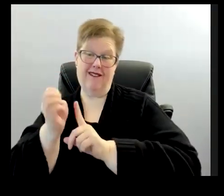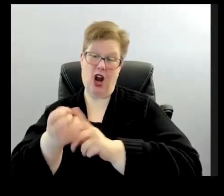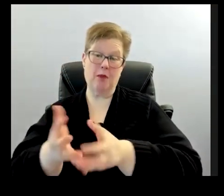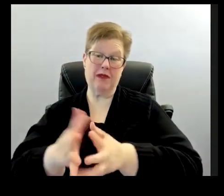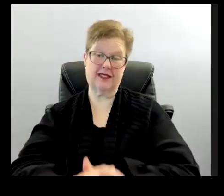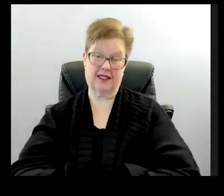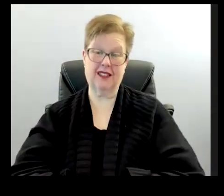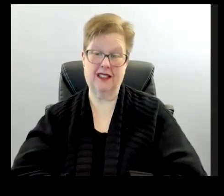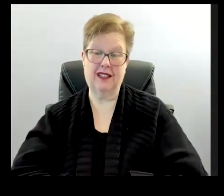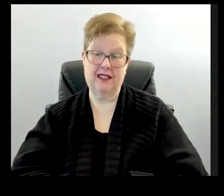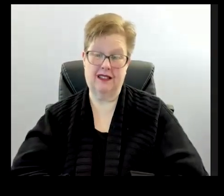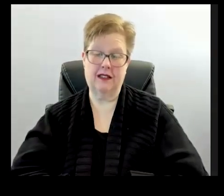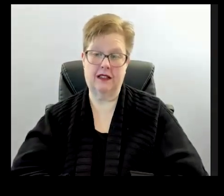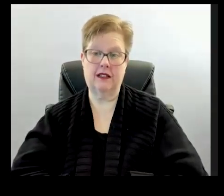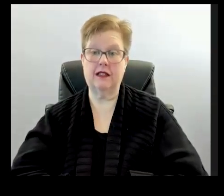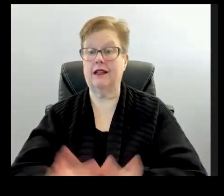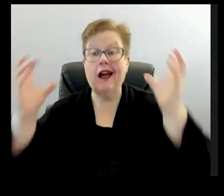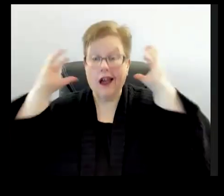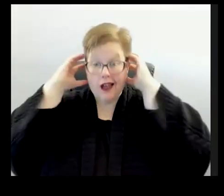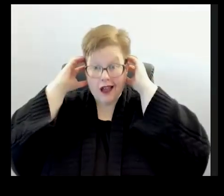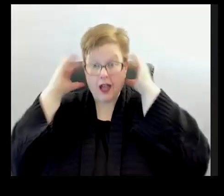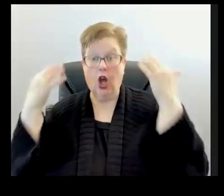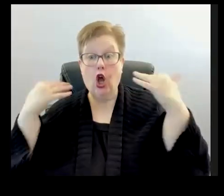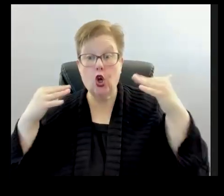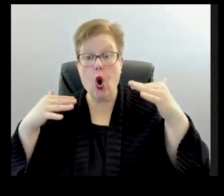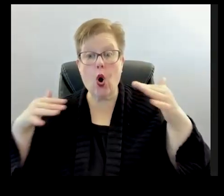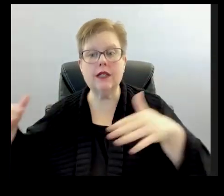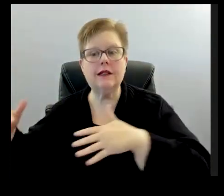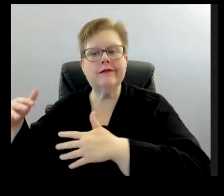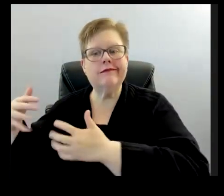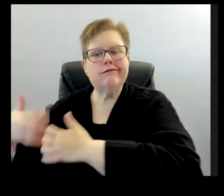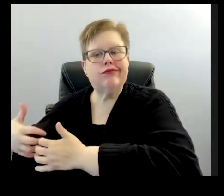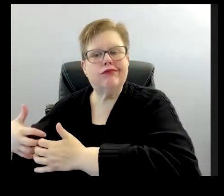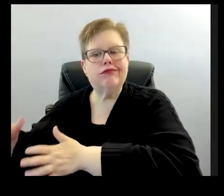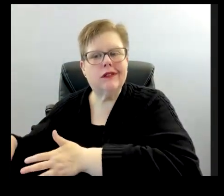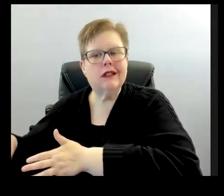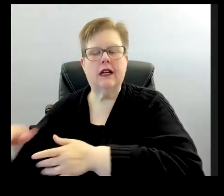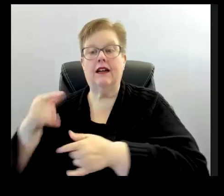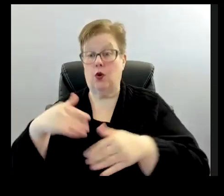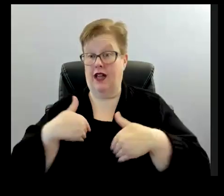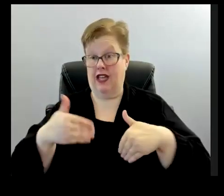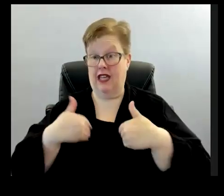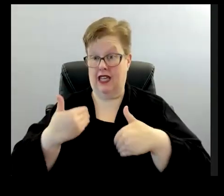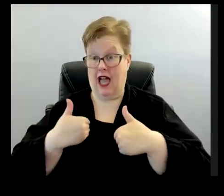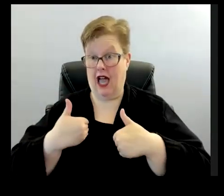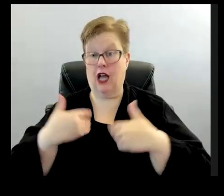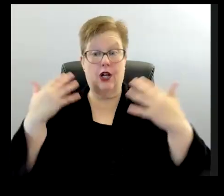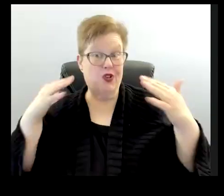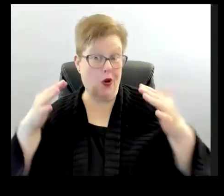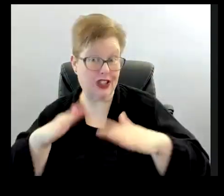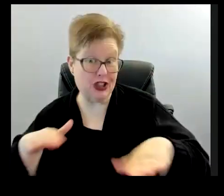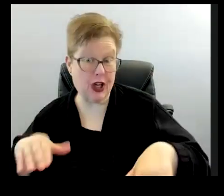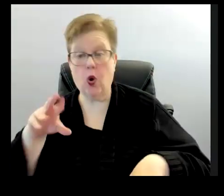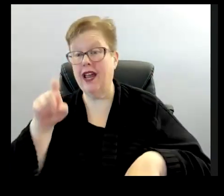environment. So, headphones and noise generators. If you have young, noisy children or